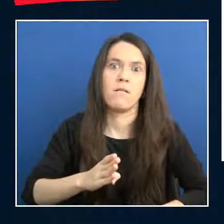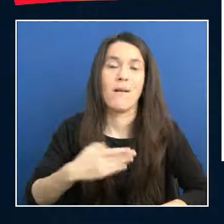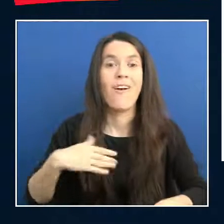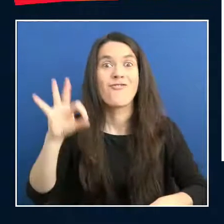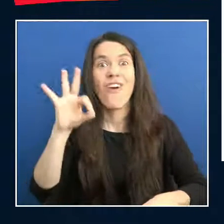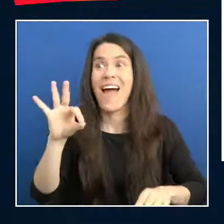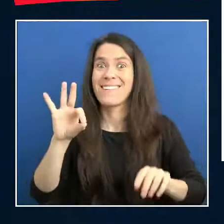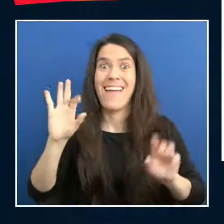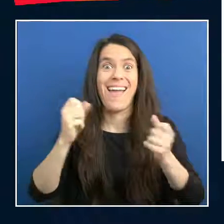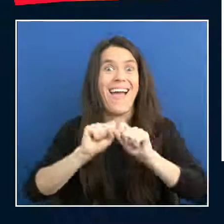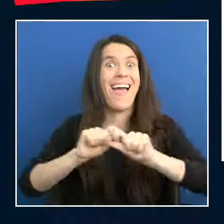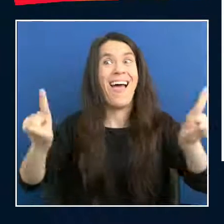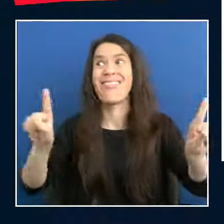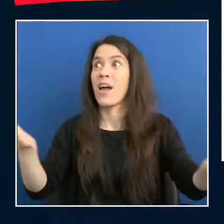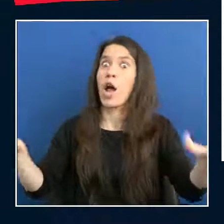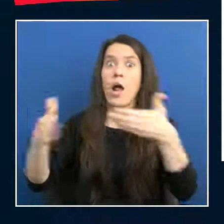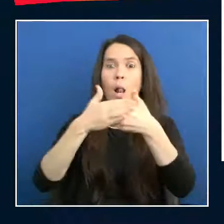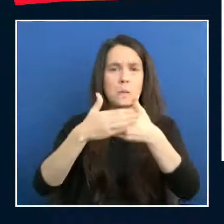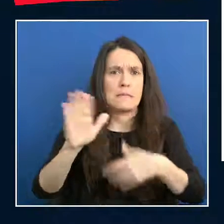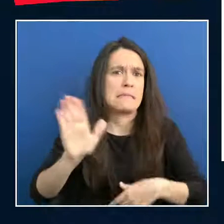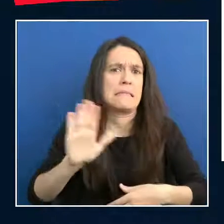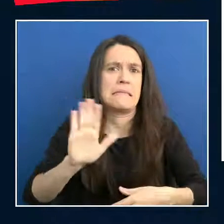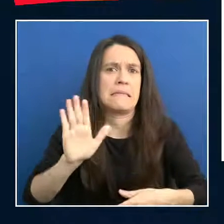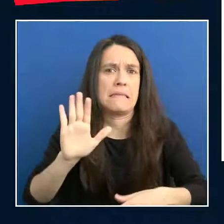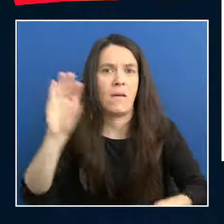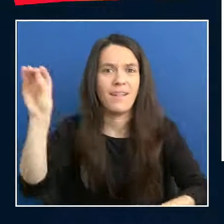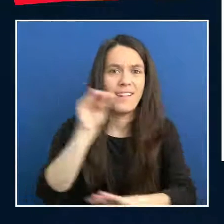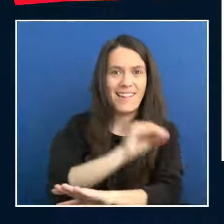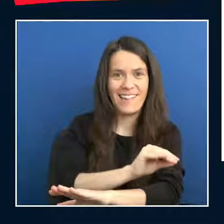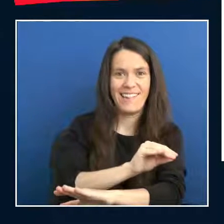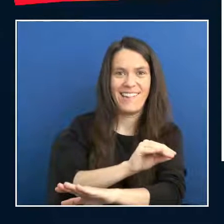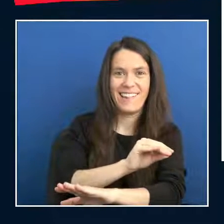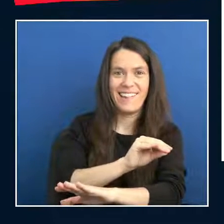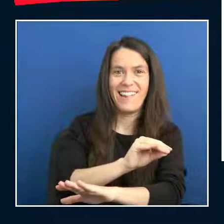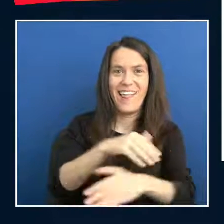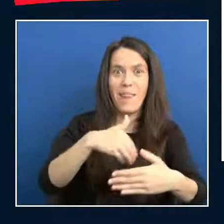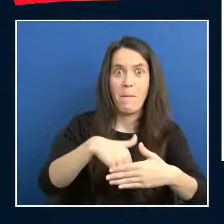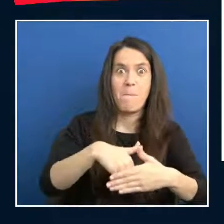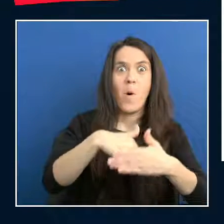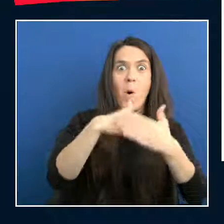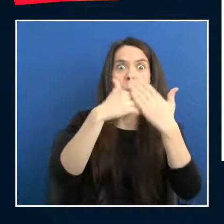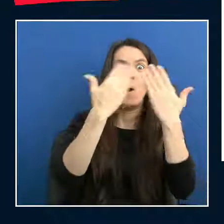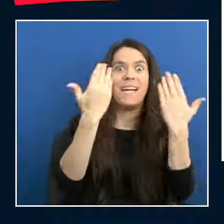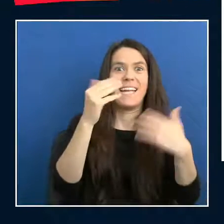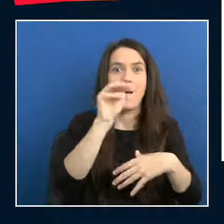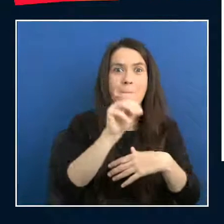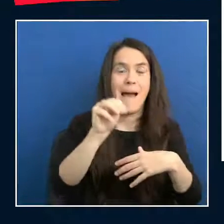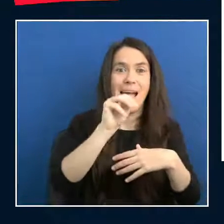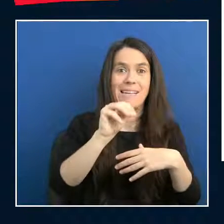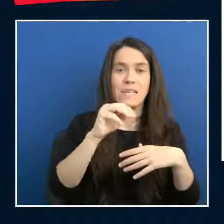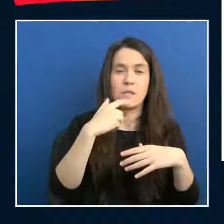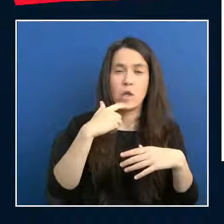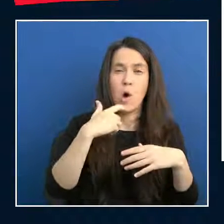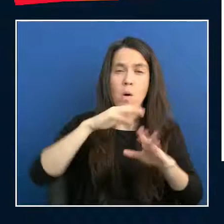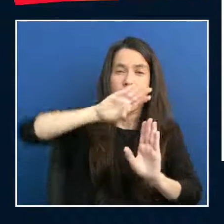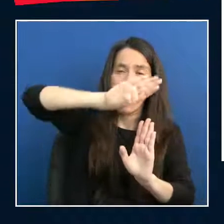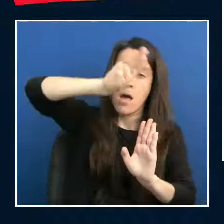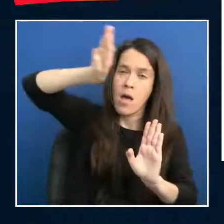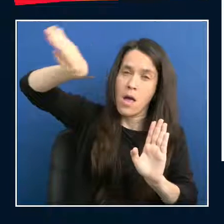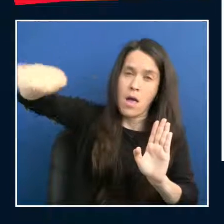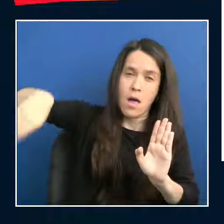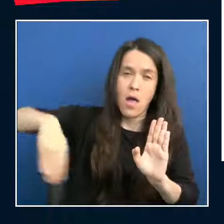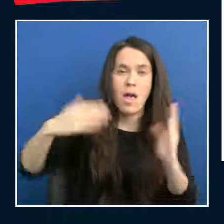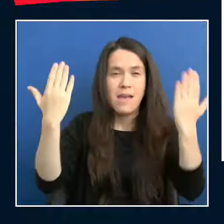side. And then we also start very early to avoid that we have to sit during the whole night and doing all those